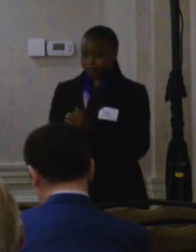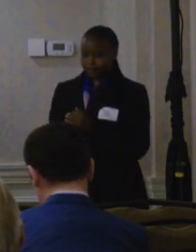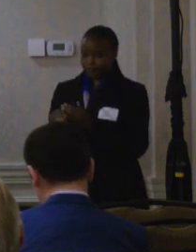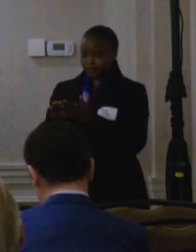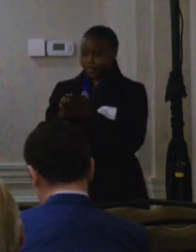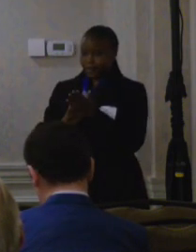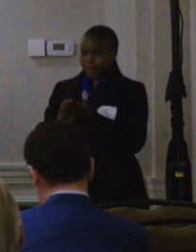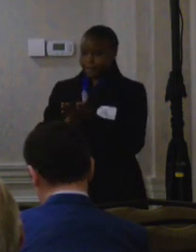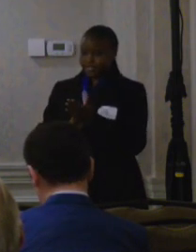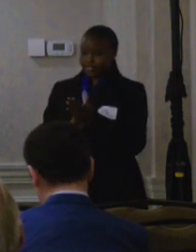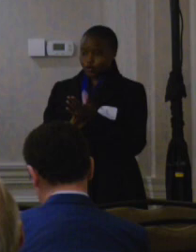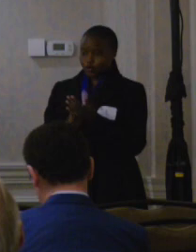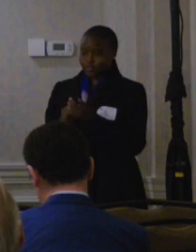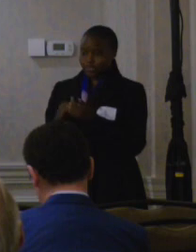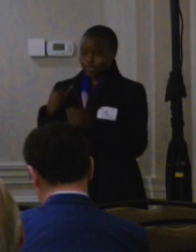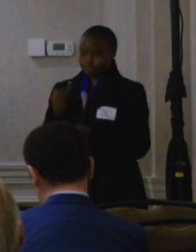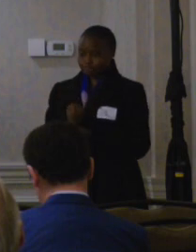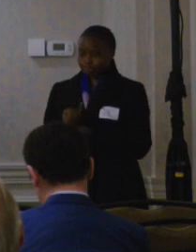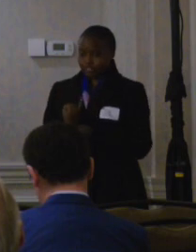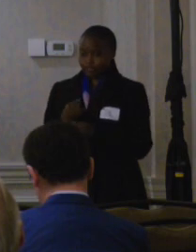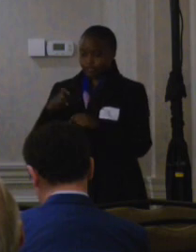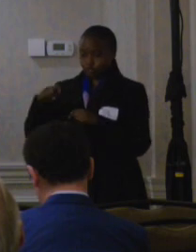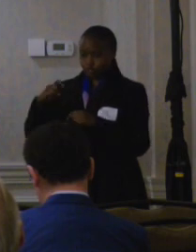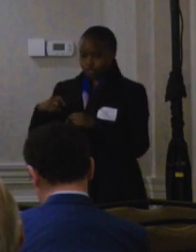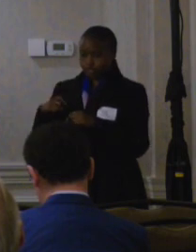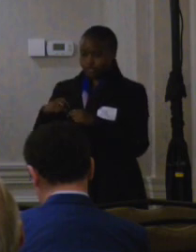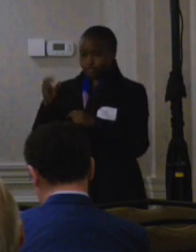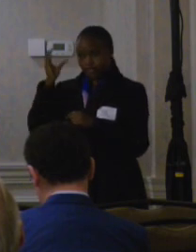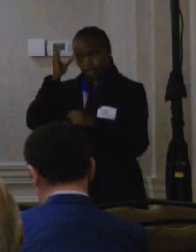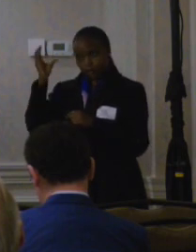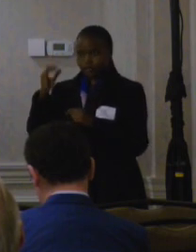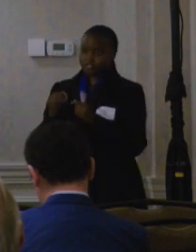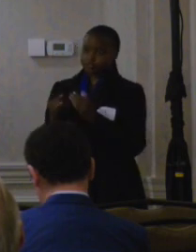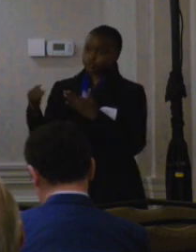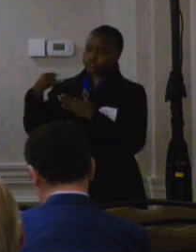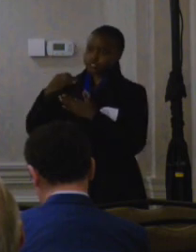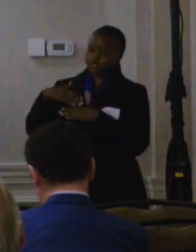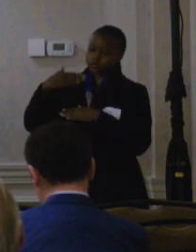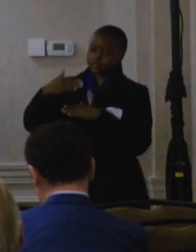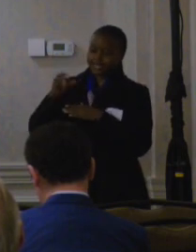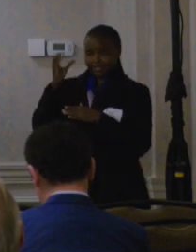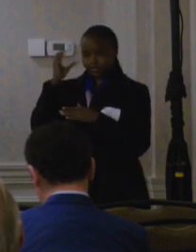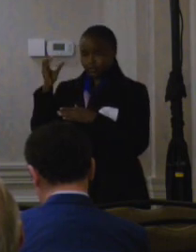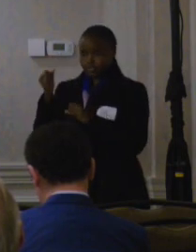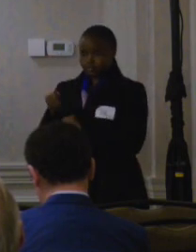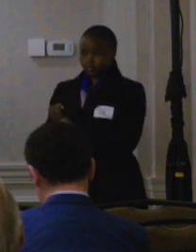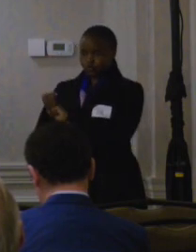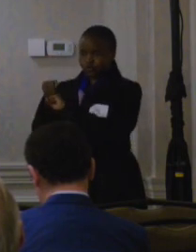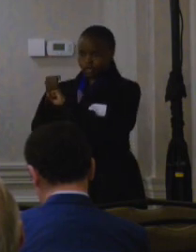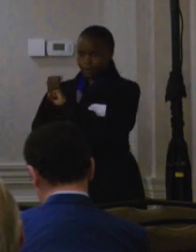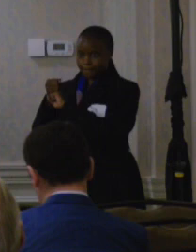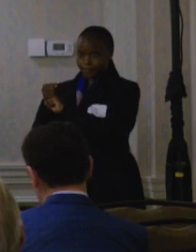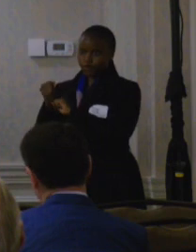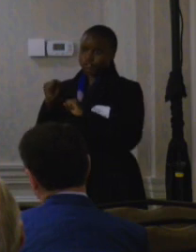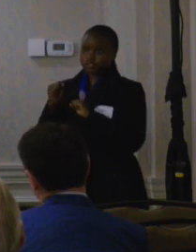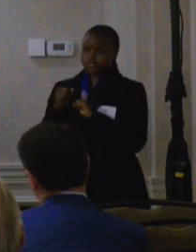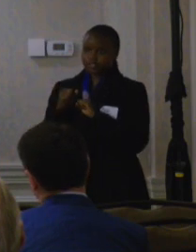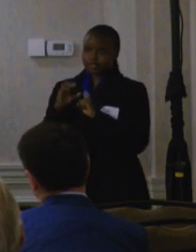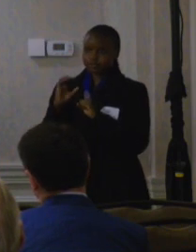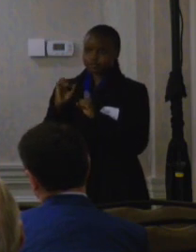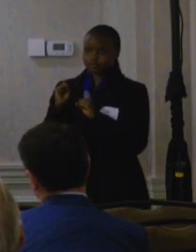Based on the individual needs, the coach concept was designed to be the next concept to support. Coach